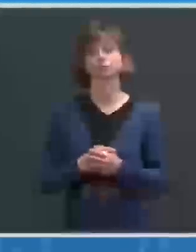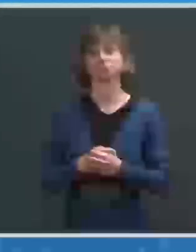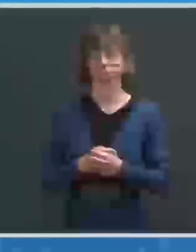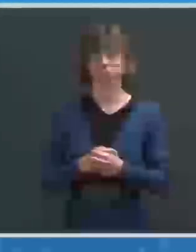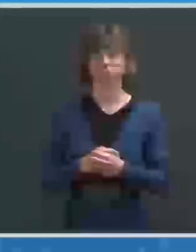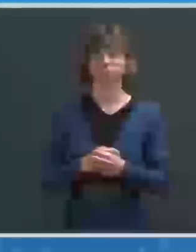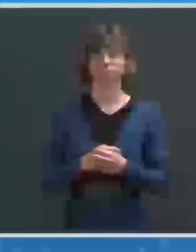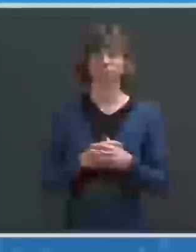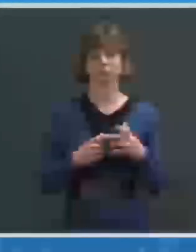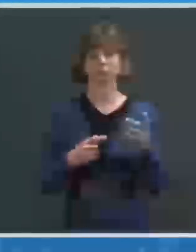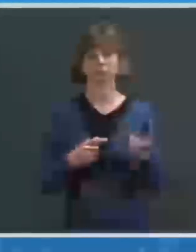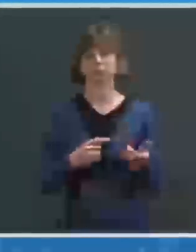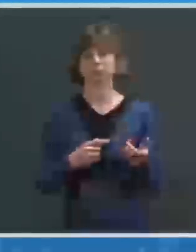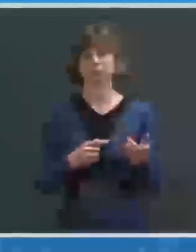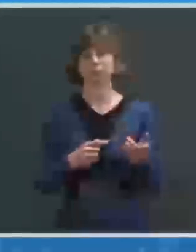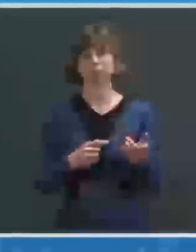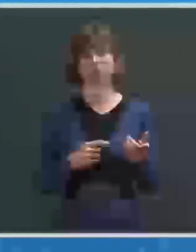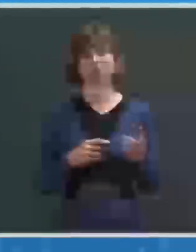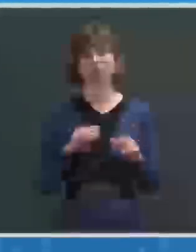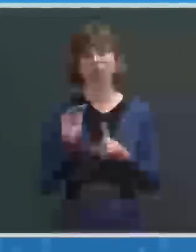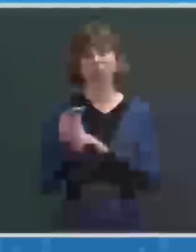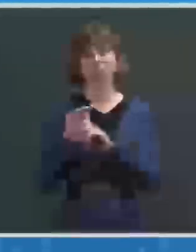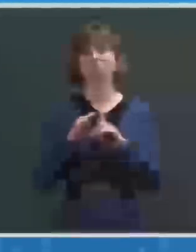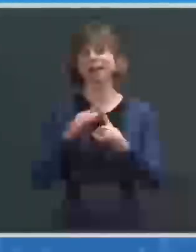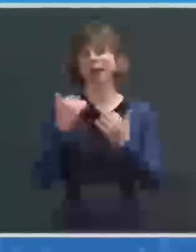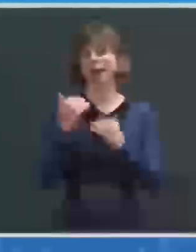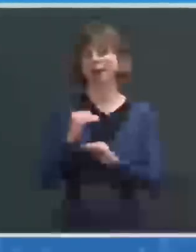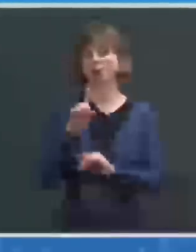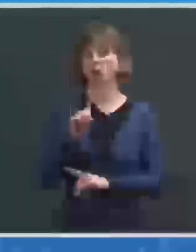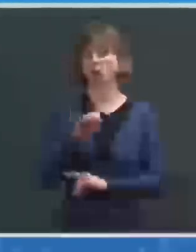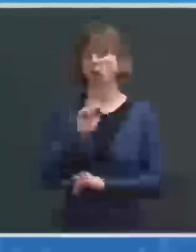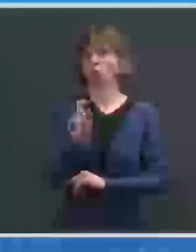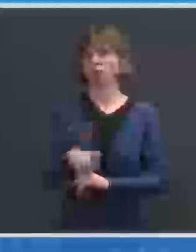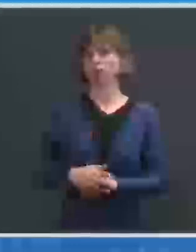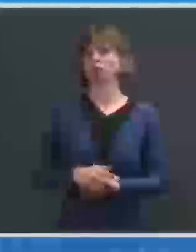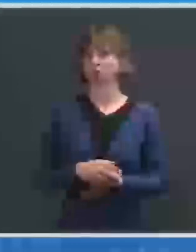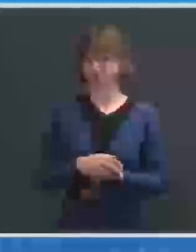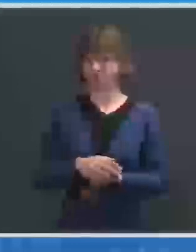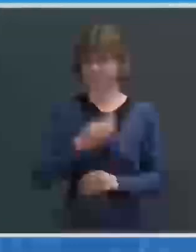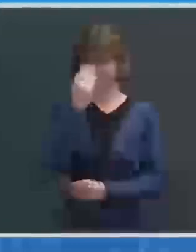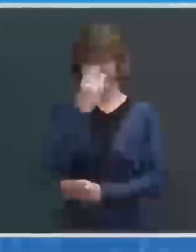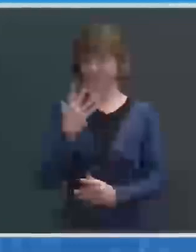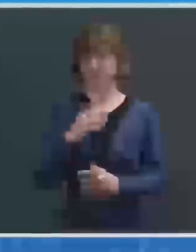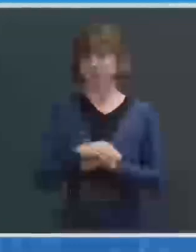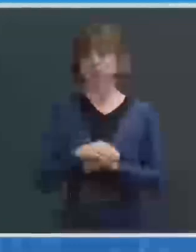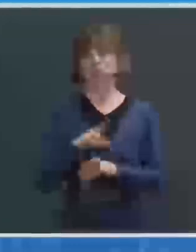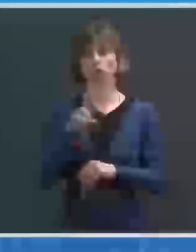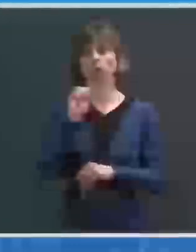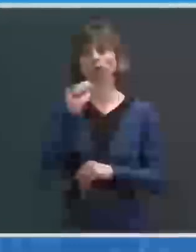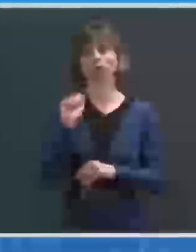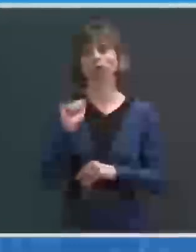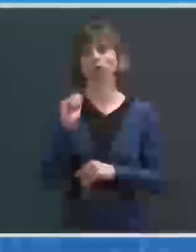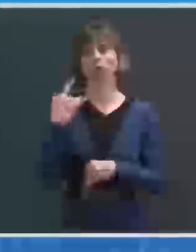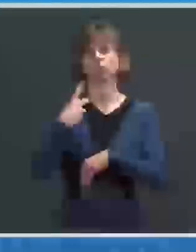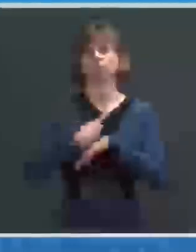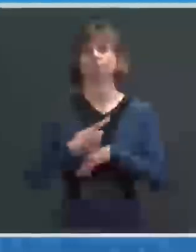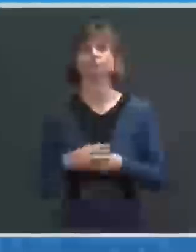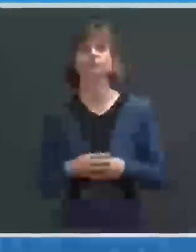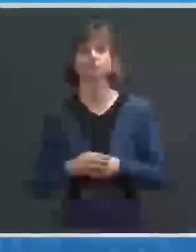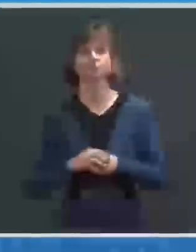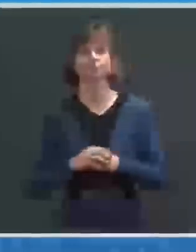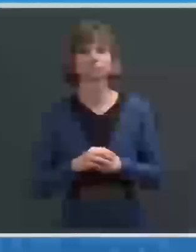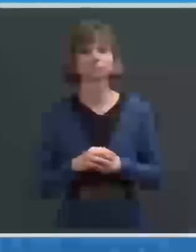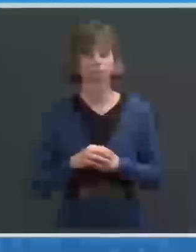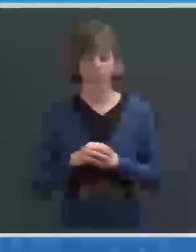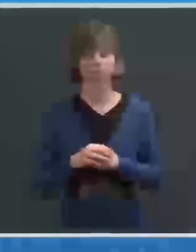Great. And a reminder to please keep your questions to one question only. First up, we'll go to Elizabeth Wise at USA Today.